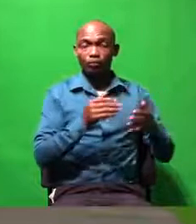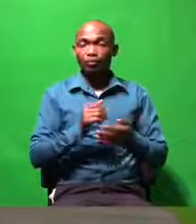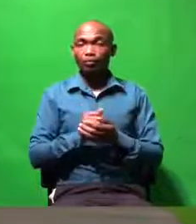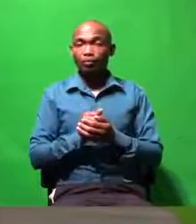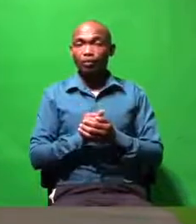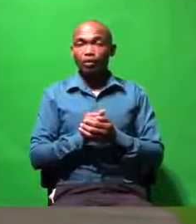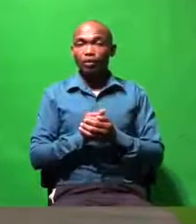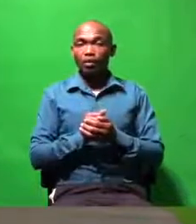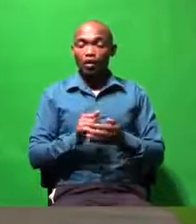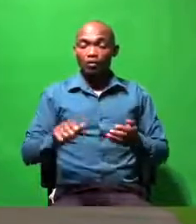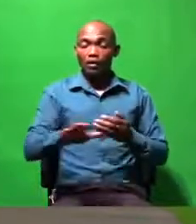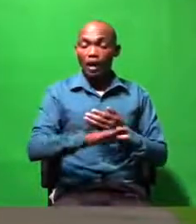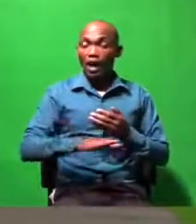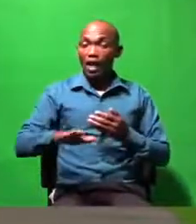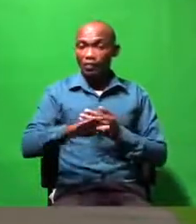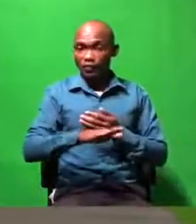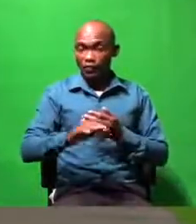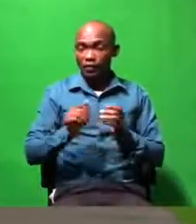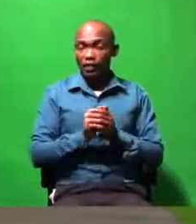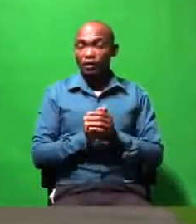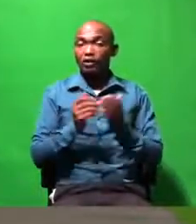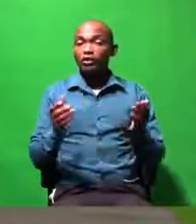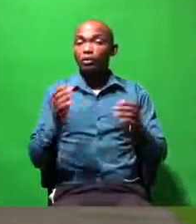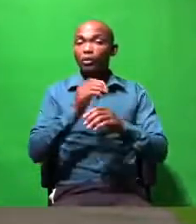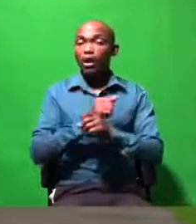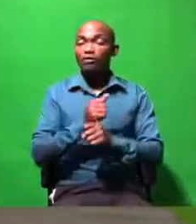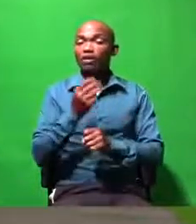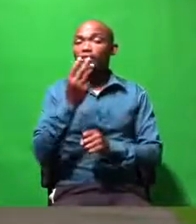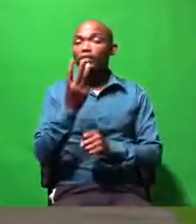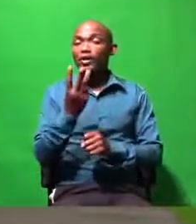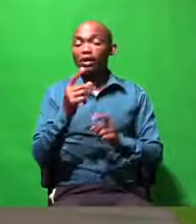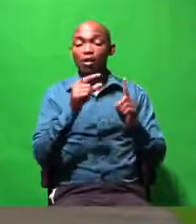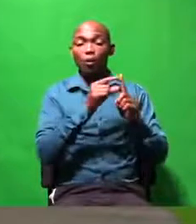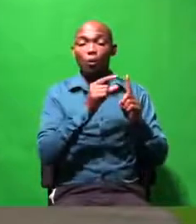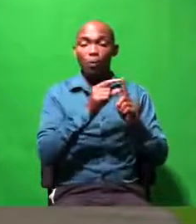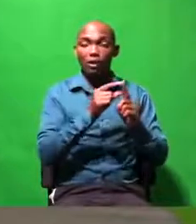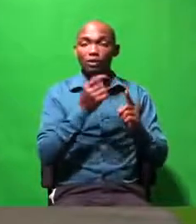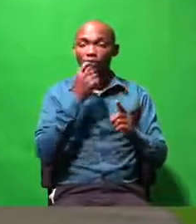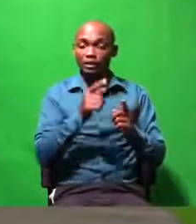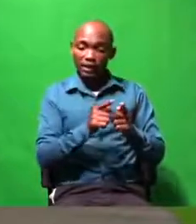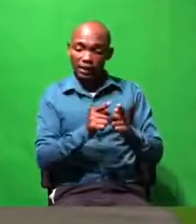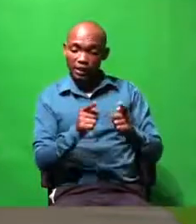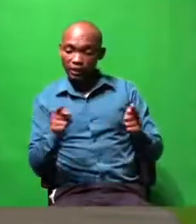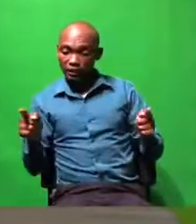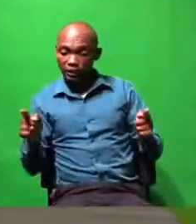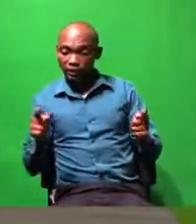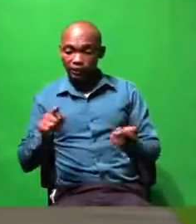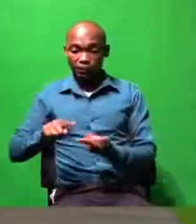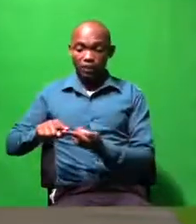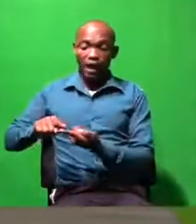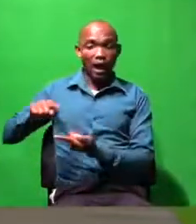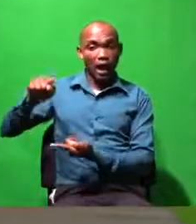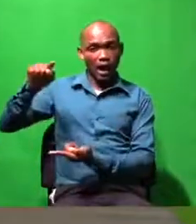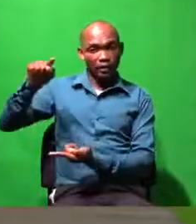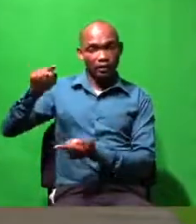on the Earth's surfaces. So there we have 3 words here. We can say the distance, height, and angle.